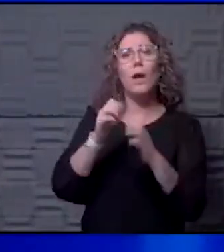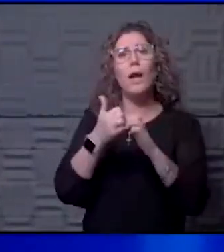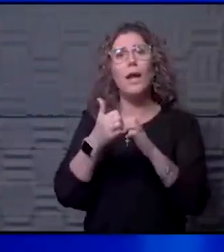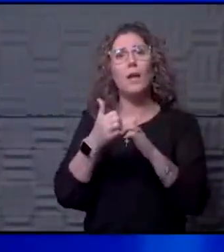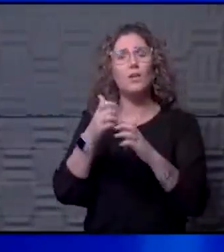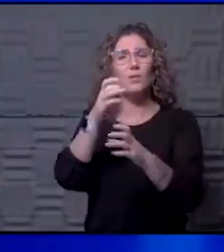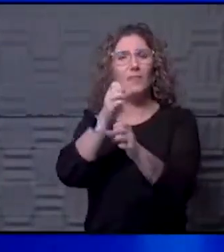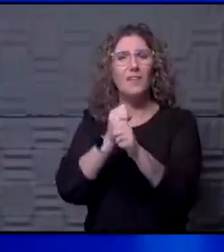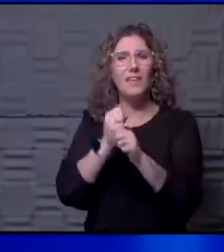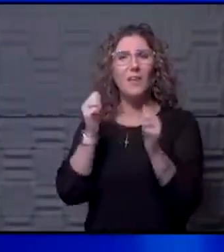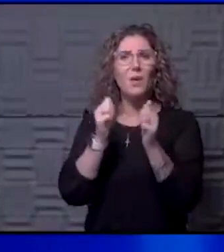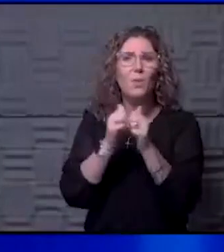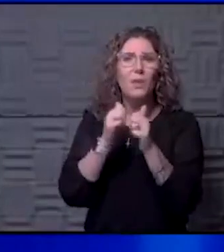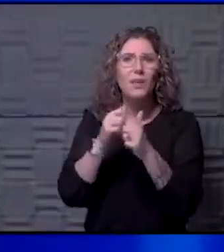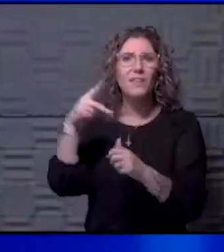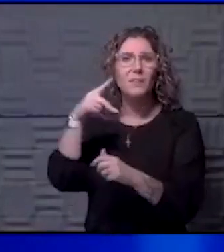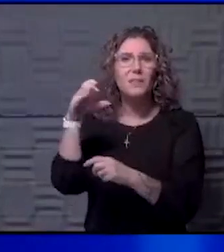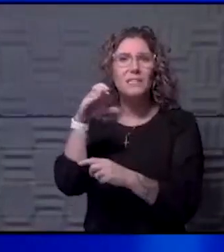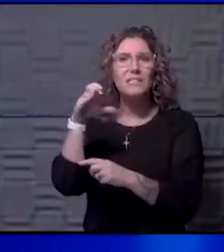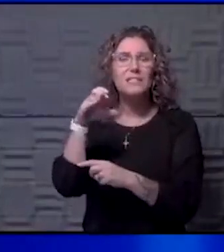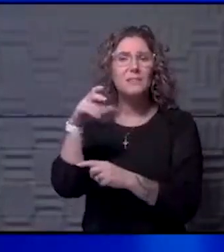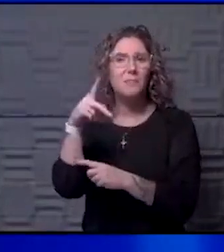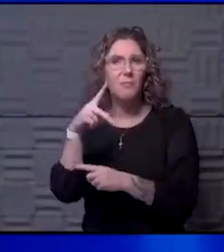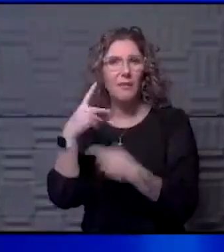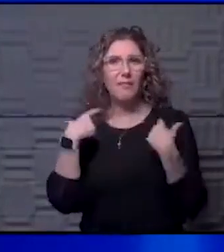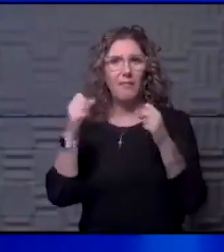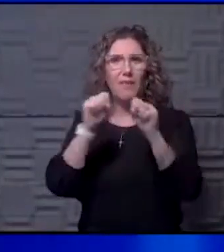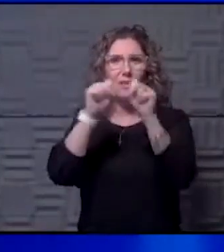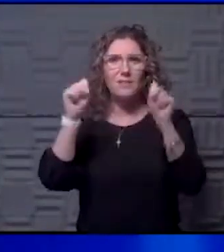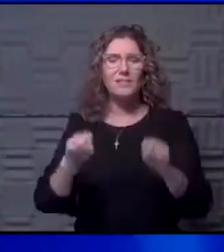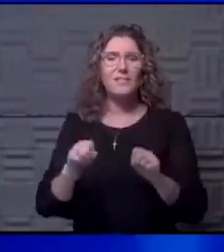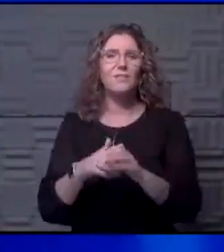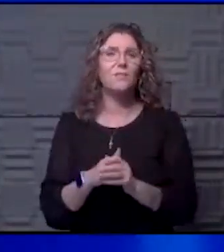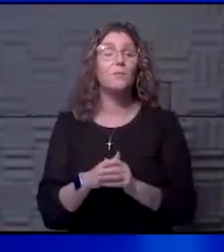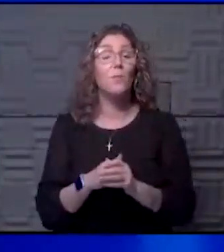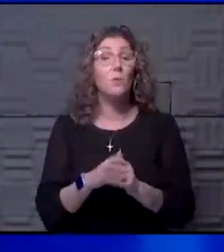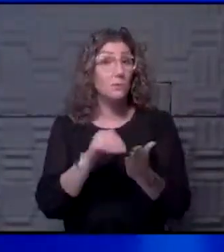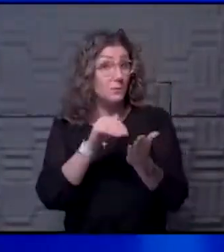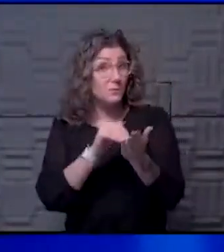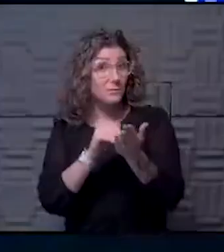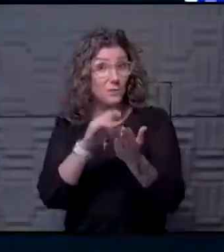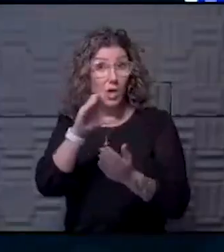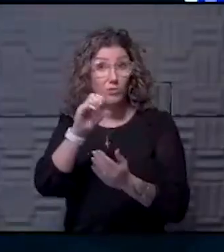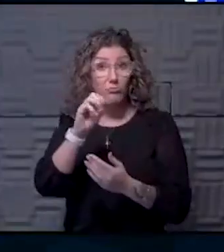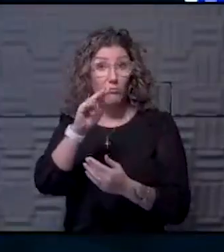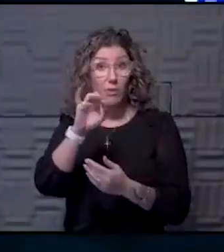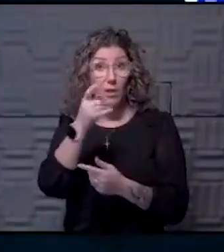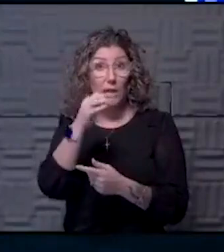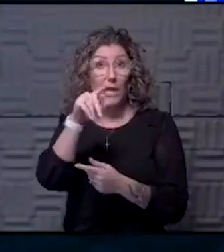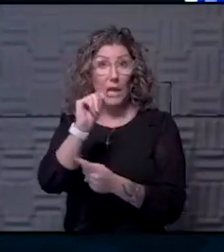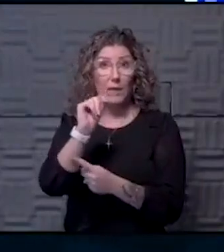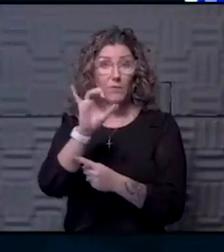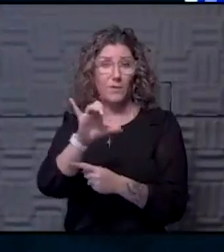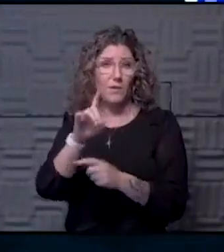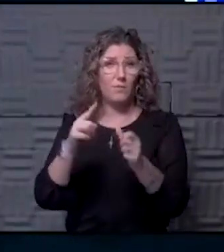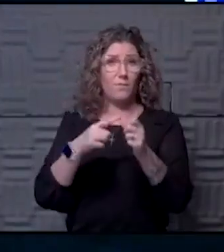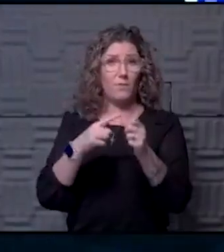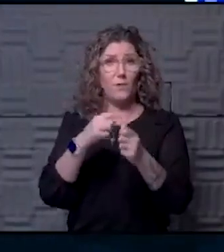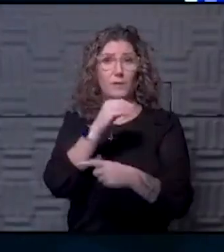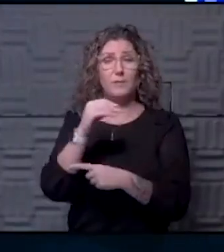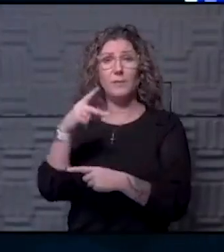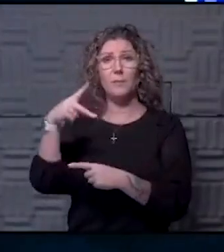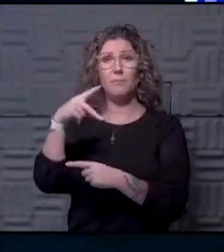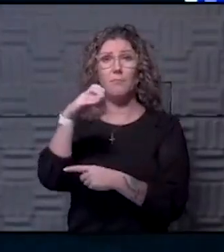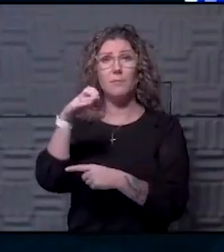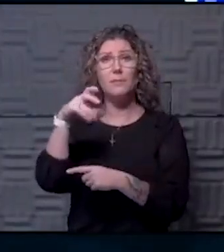with the PCP at this health system? Yeah. Okay. Well, Dr. Comfort, I'll let you take that first one on. How does a PCP in the